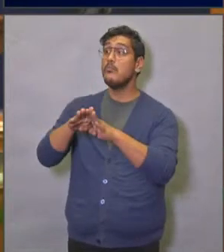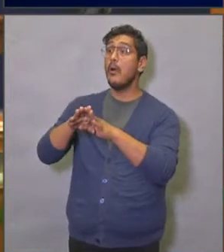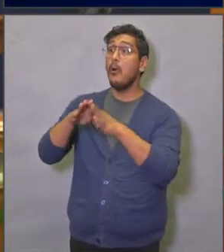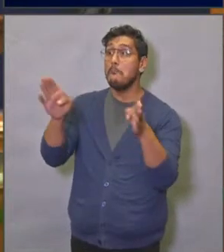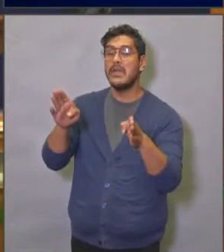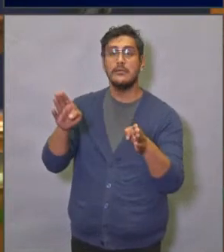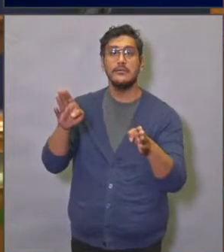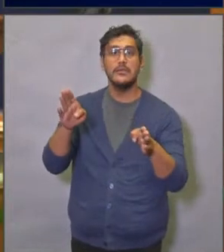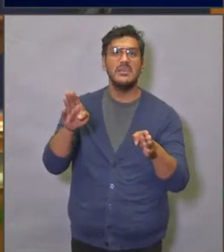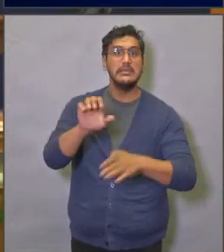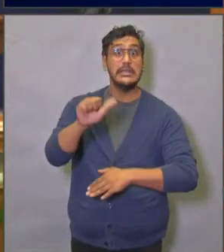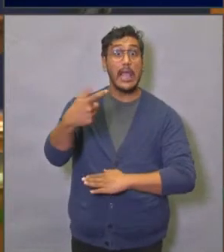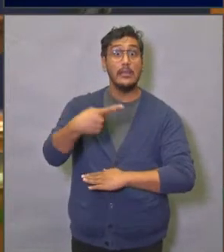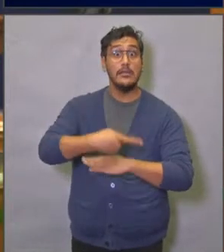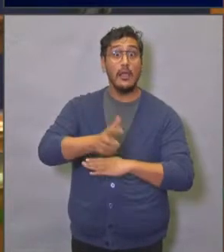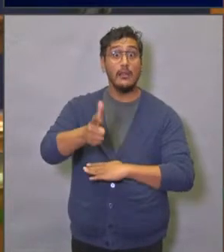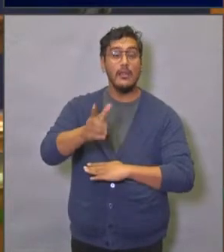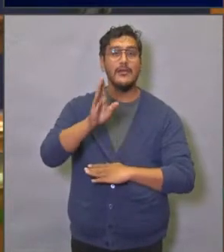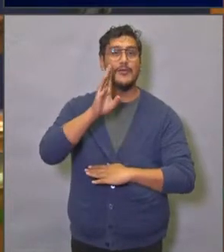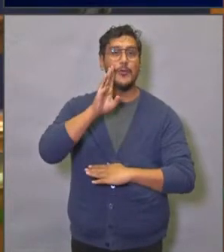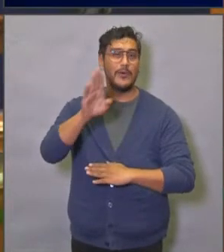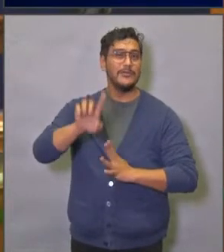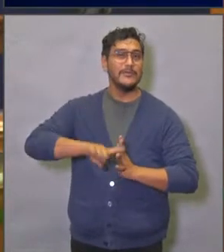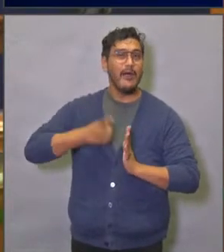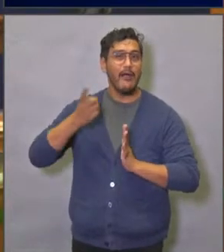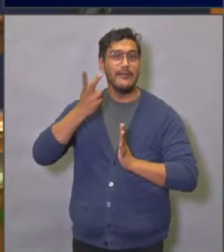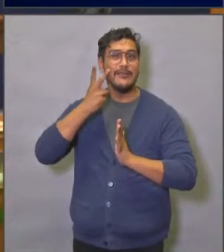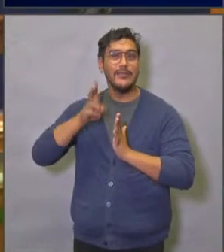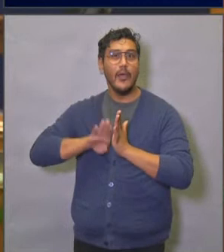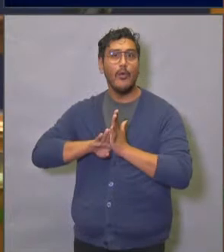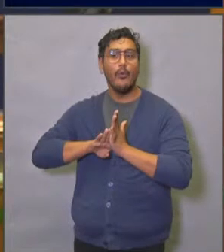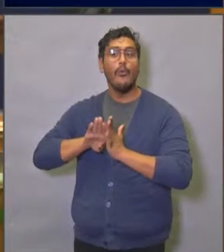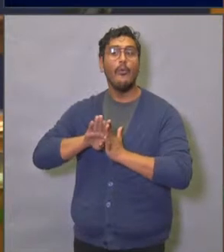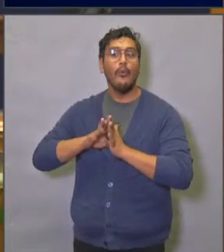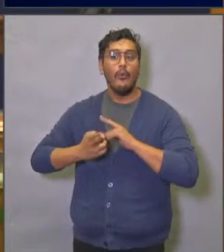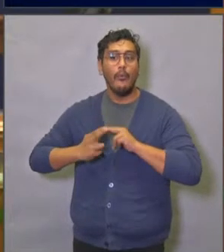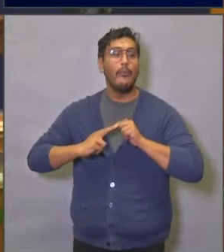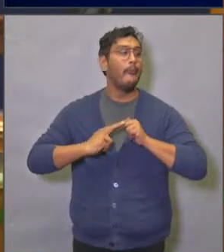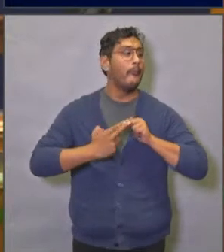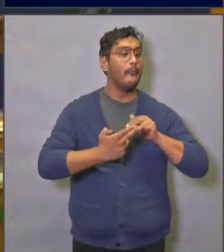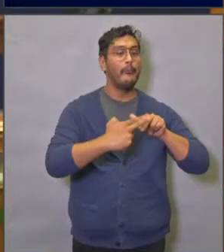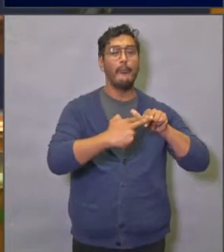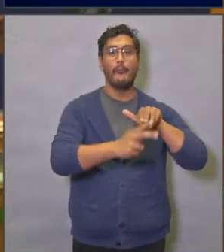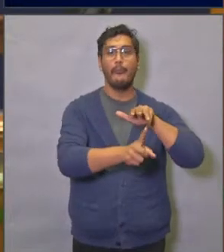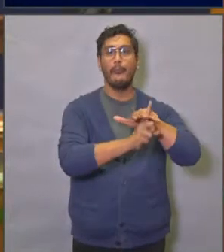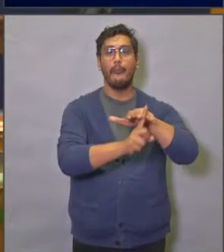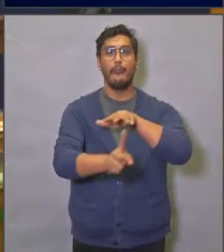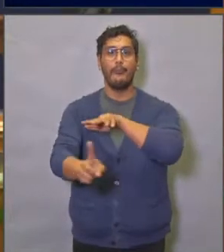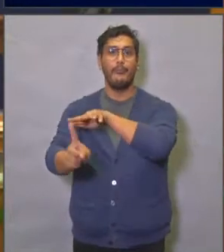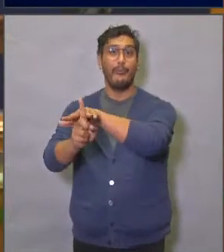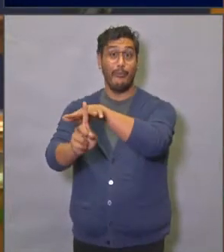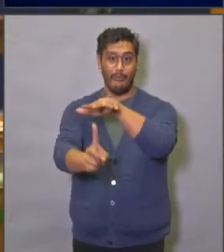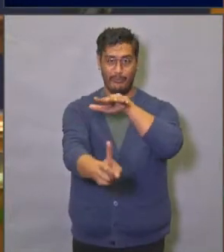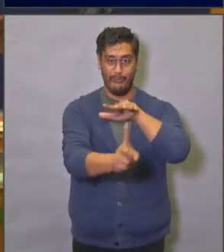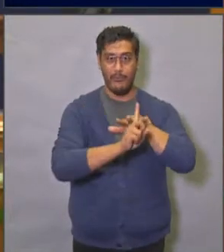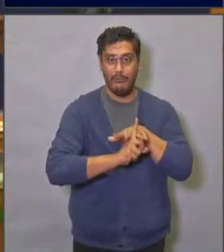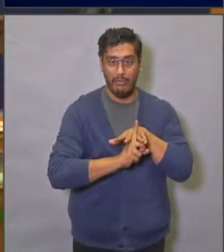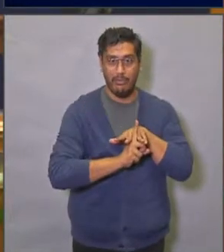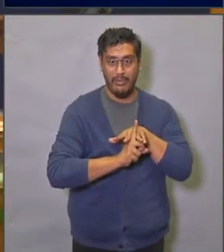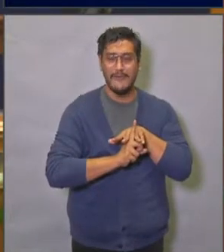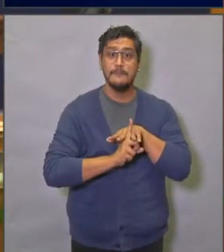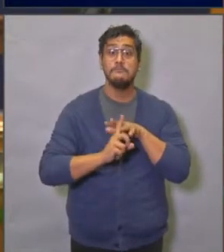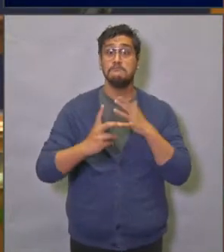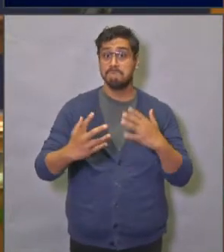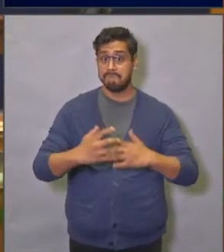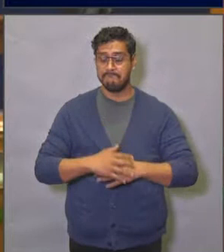usually about 10 days after we've started with a reopening or there's been a large event. And then it